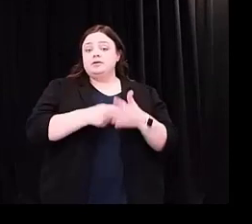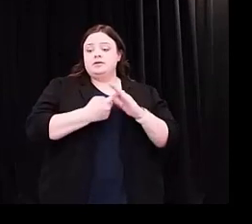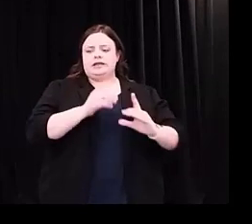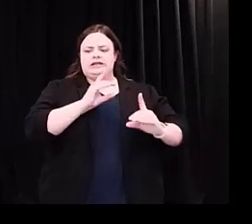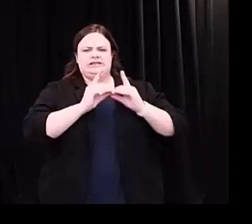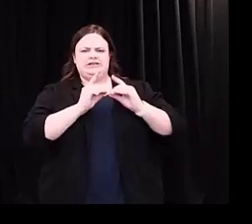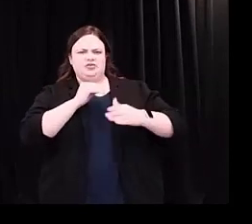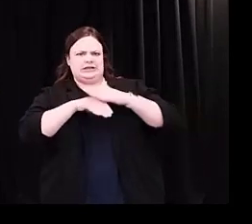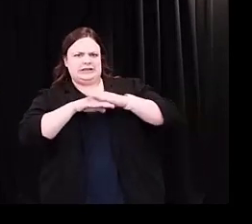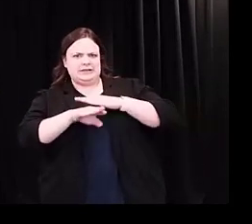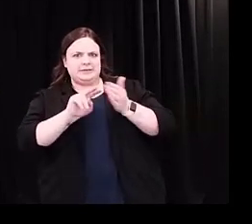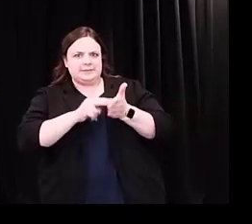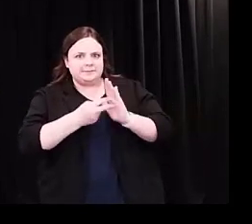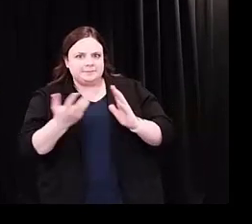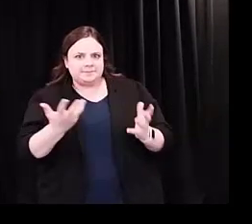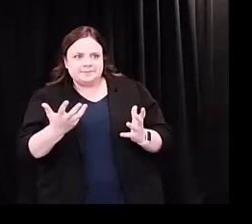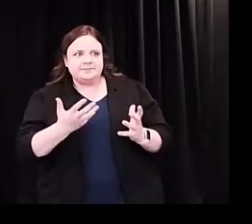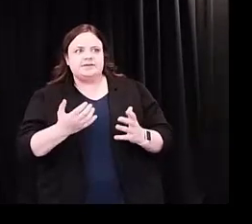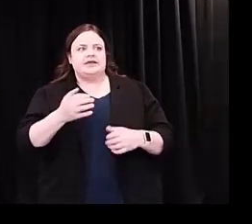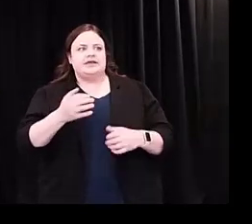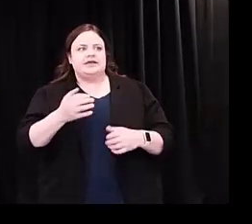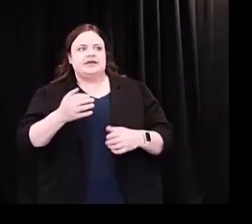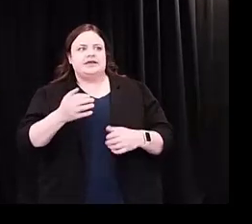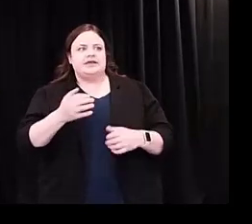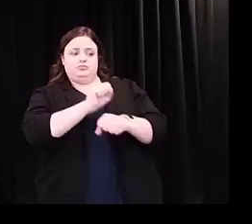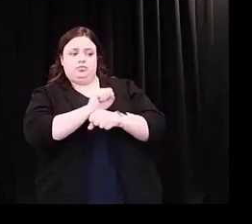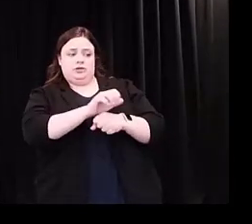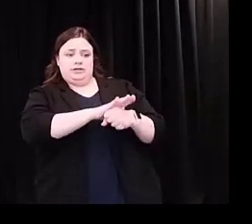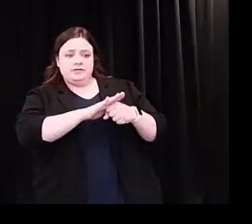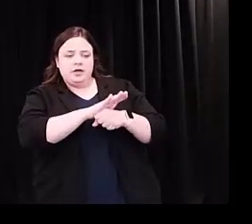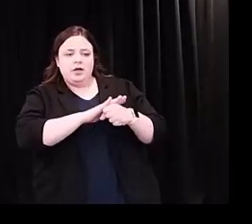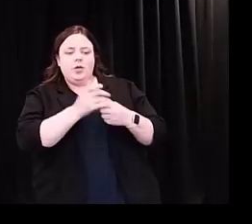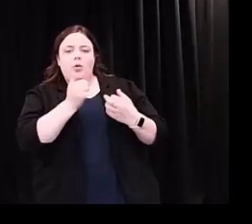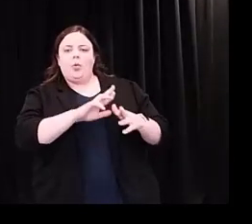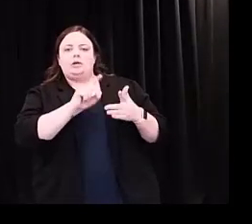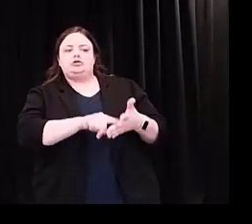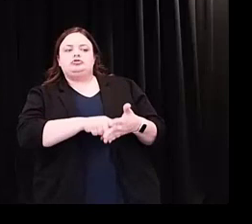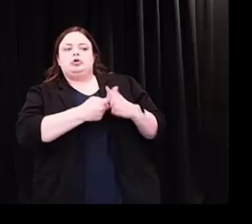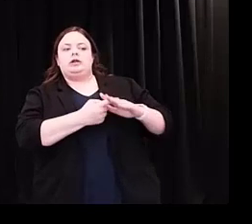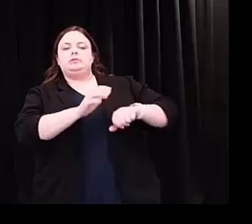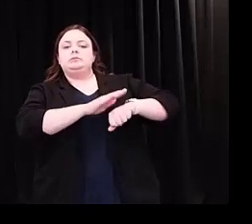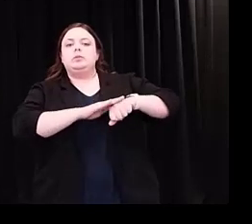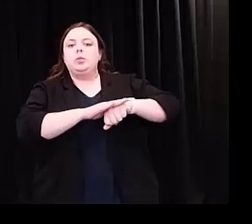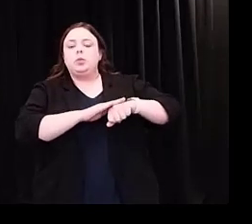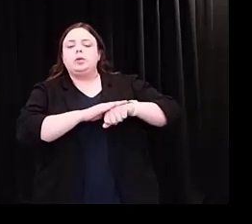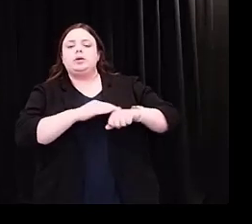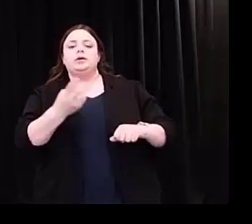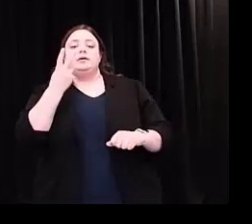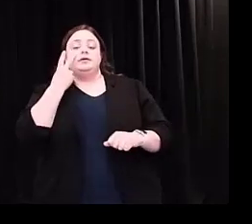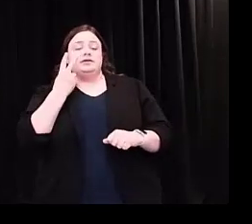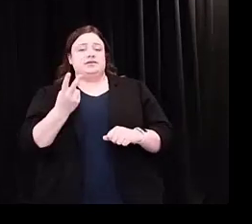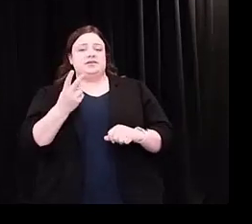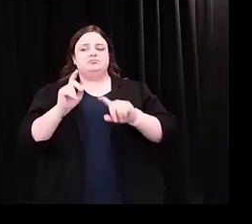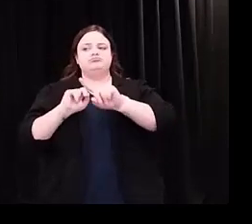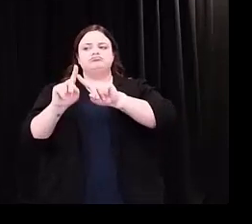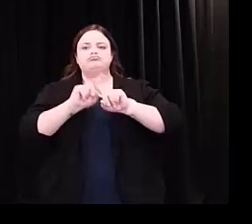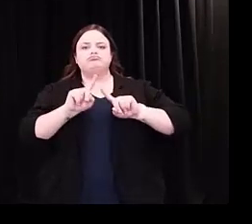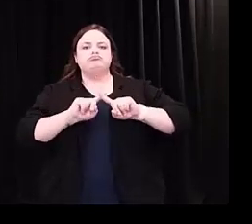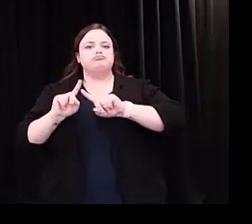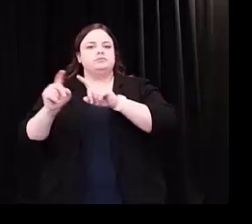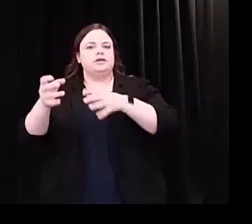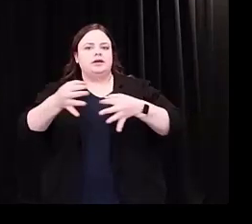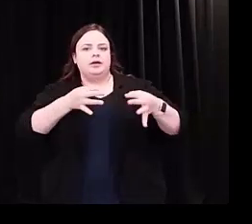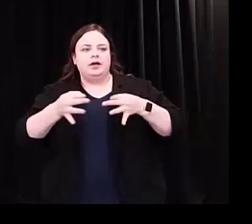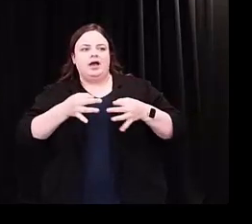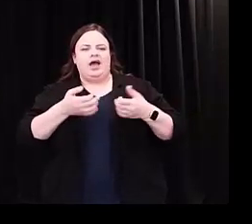digital accessibility. And if you're in this field or have dipped your toe into this field, you'll see a lot of different definitions. I